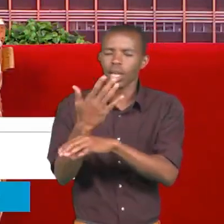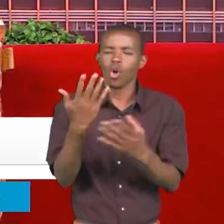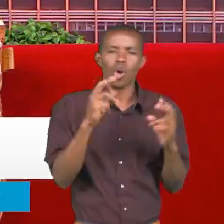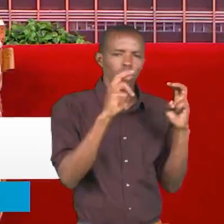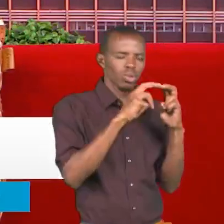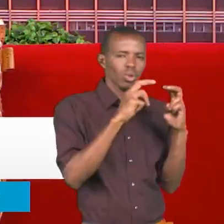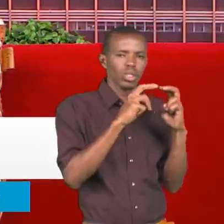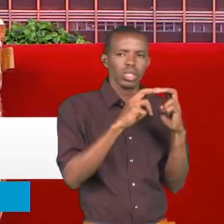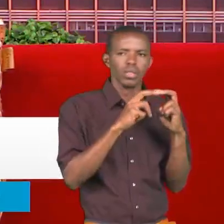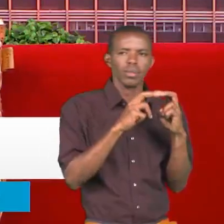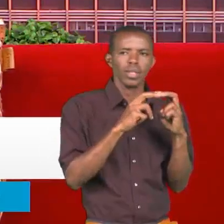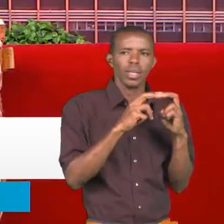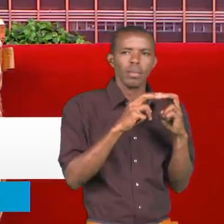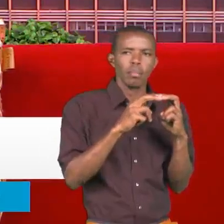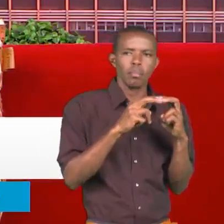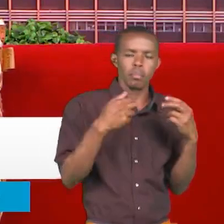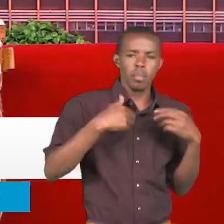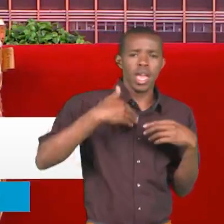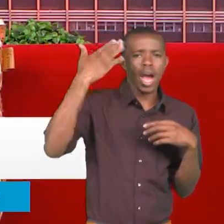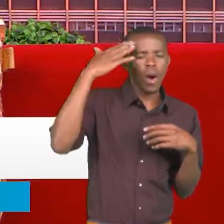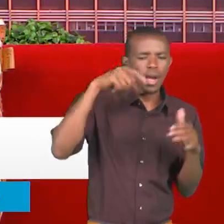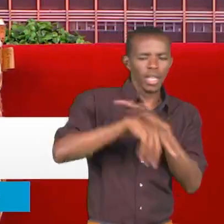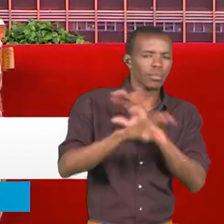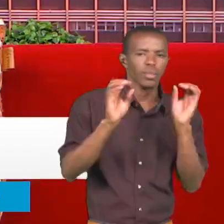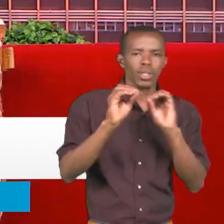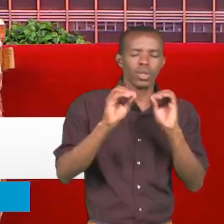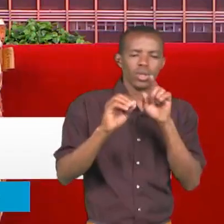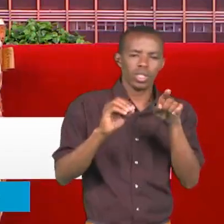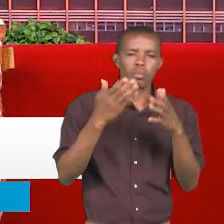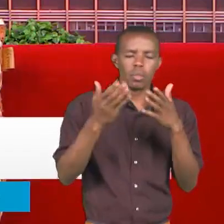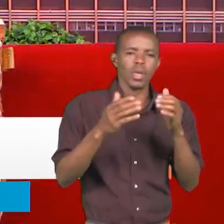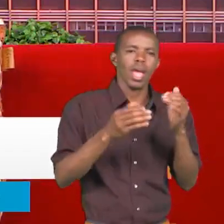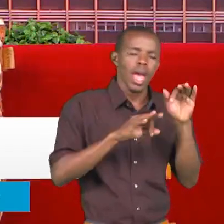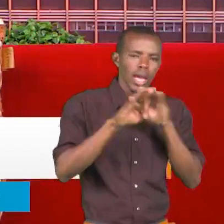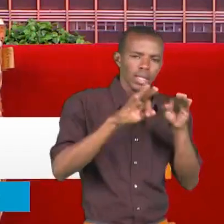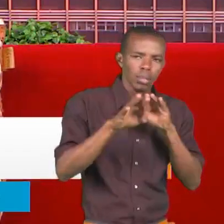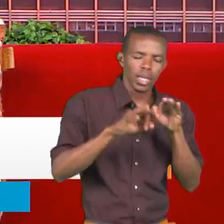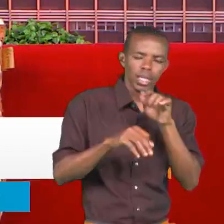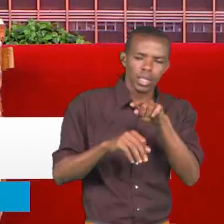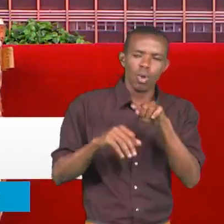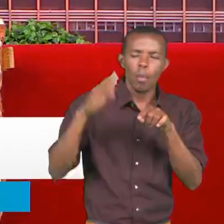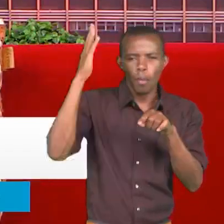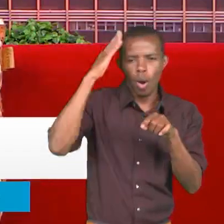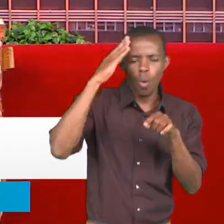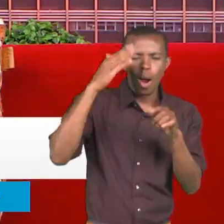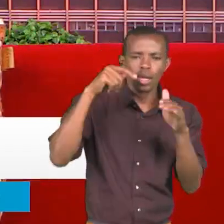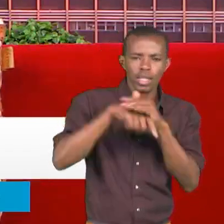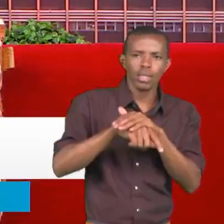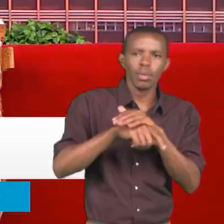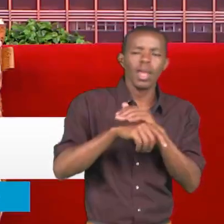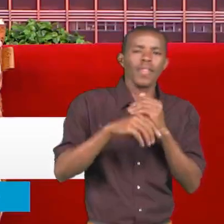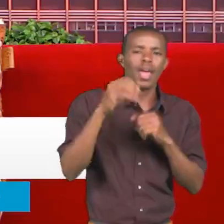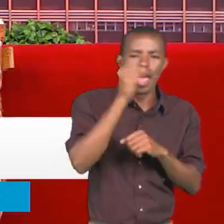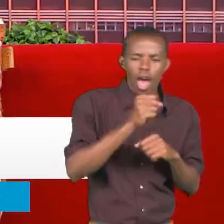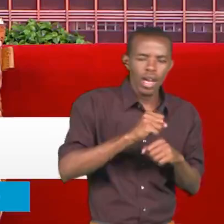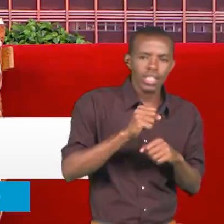very conversant. So there are certain tests that must be run for you to be eligible, for PrEP. There's a certain weight, there's a certain age, and